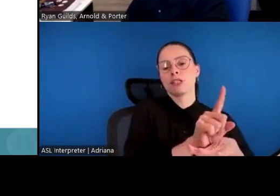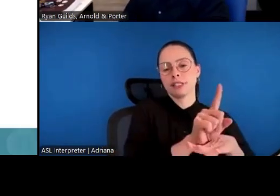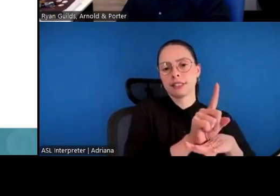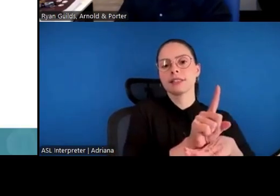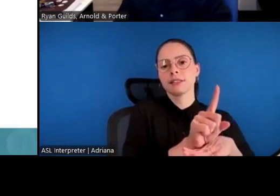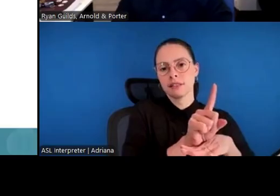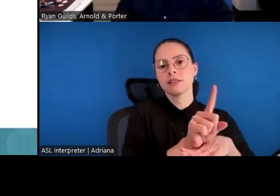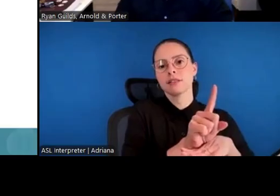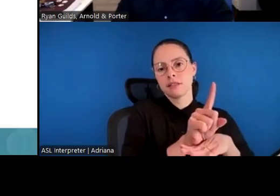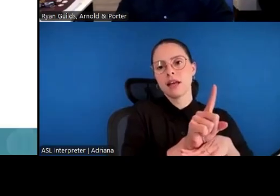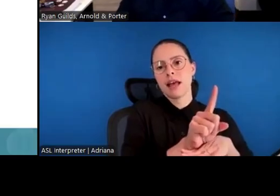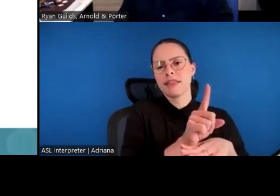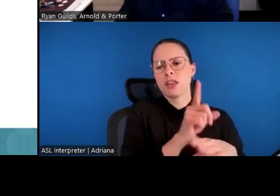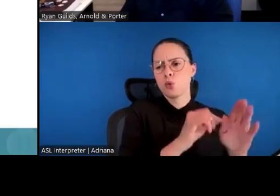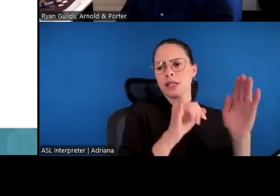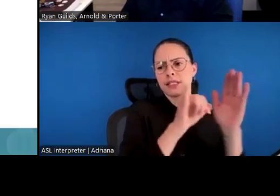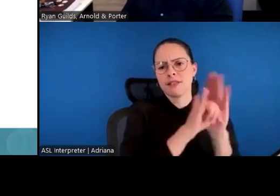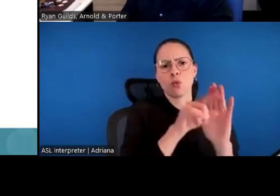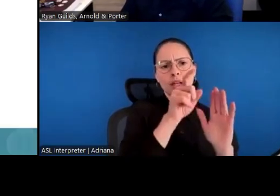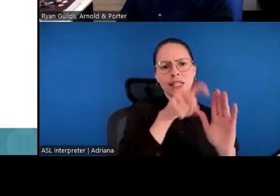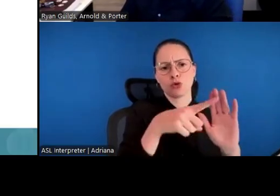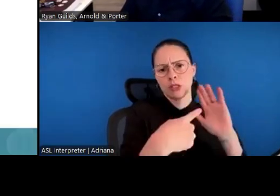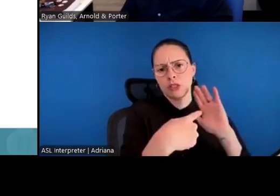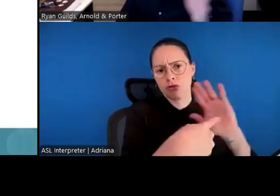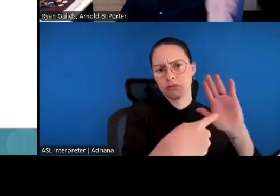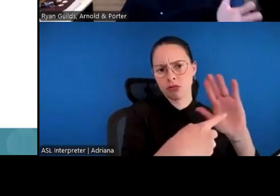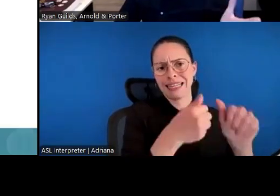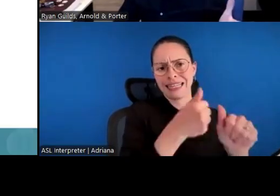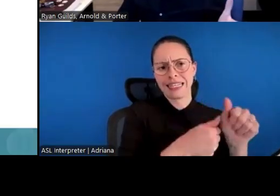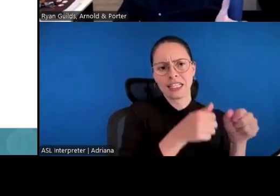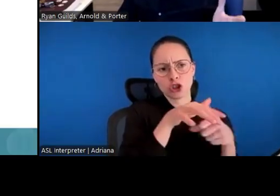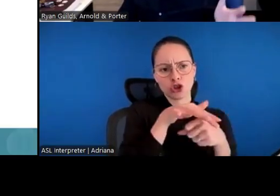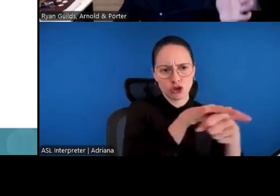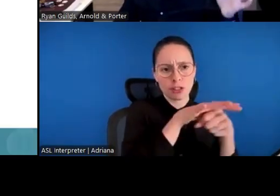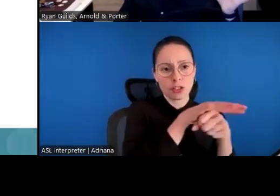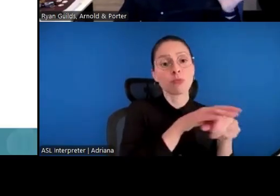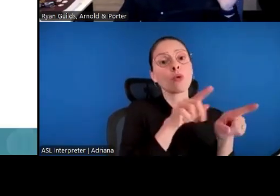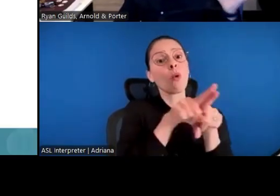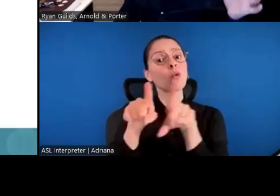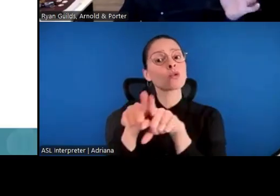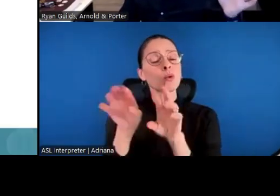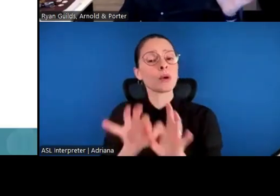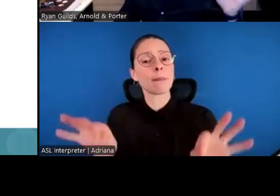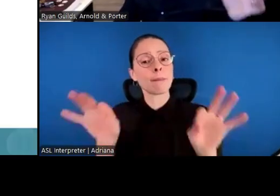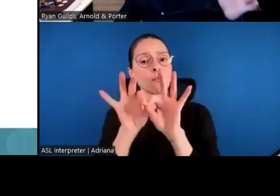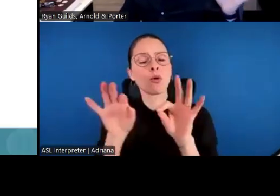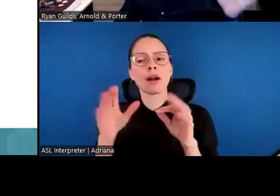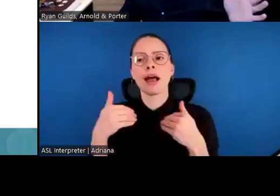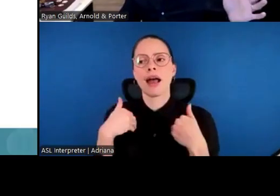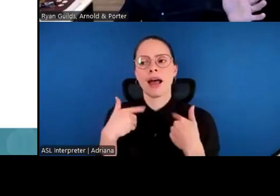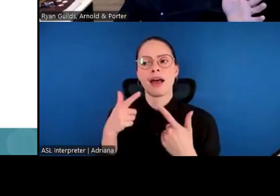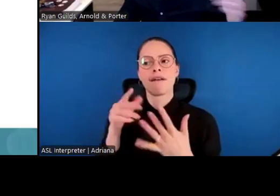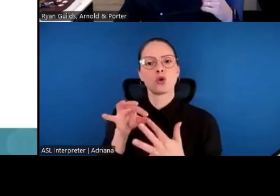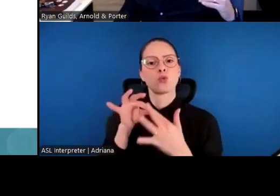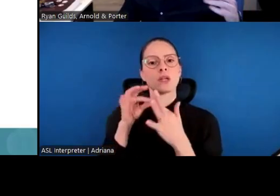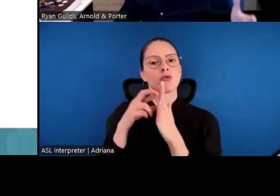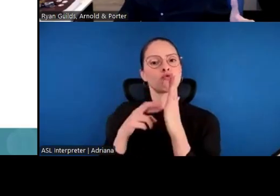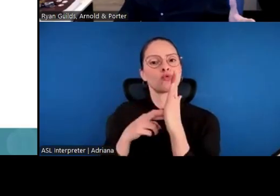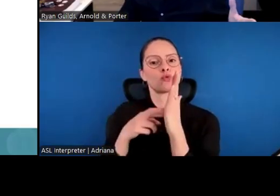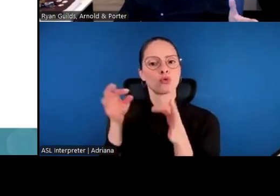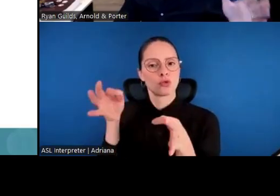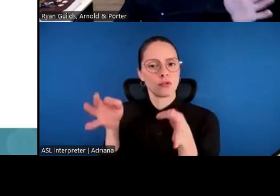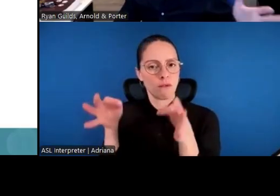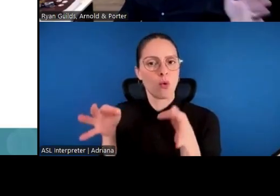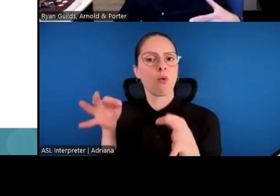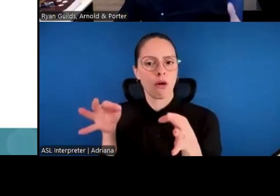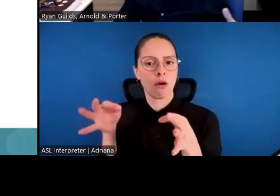identify what needs to be said in each of the jurisdictions. And there are also, importantly, unique rules of court that